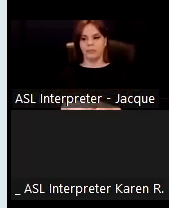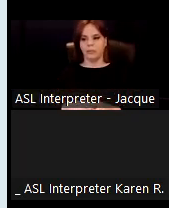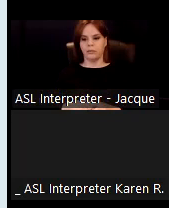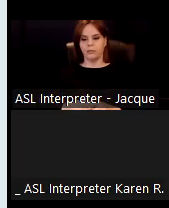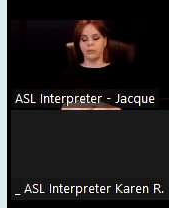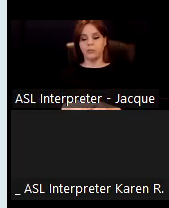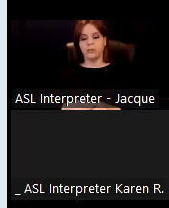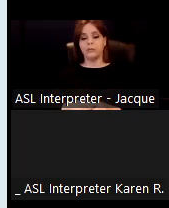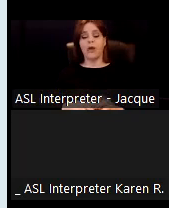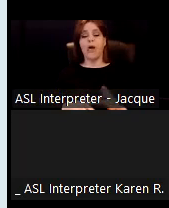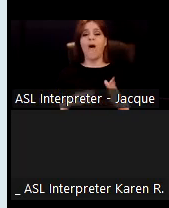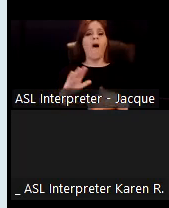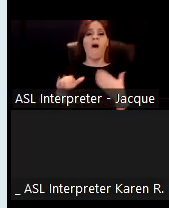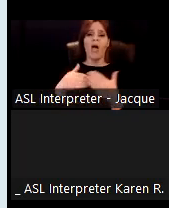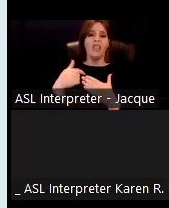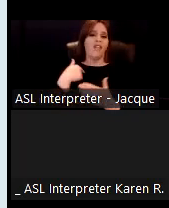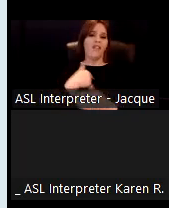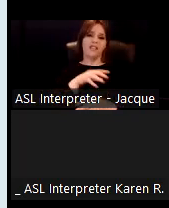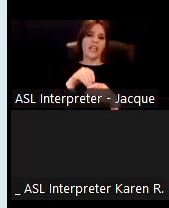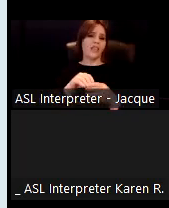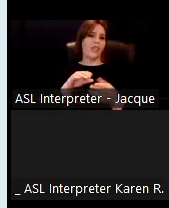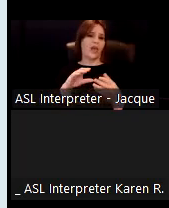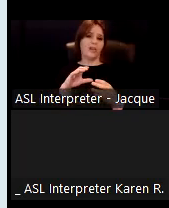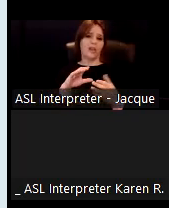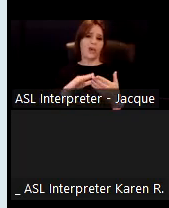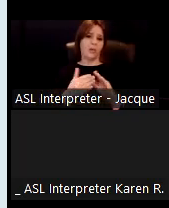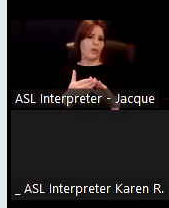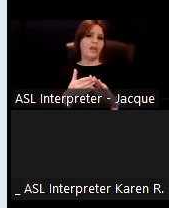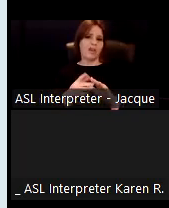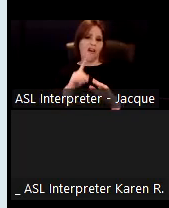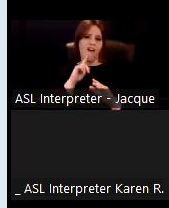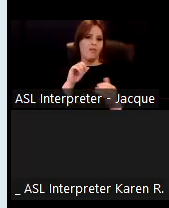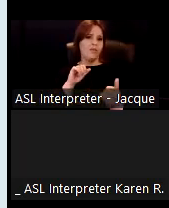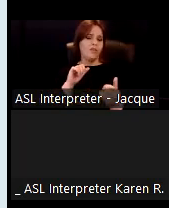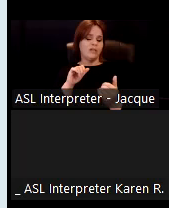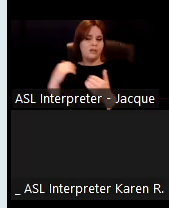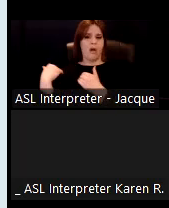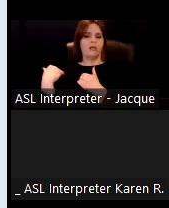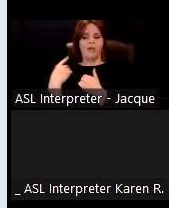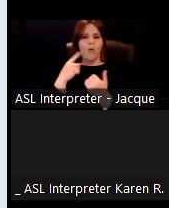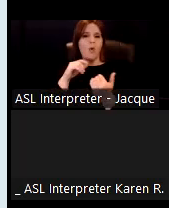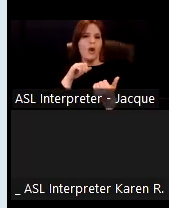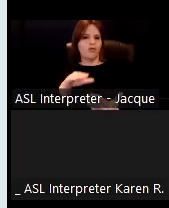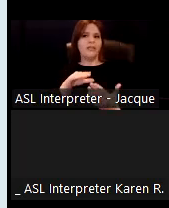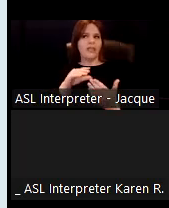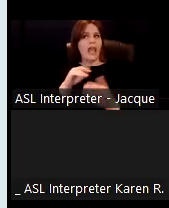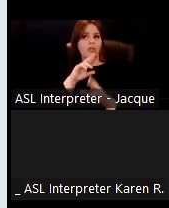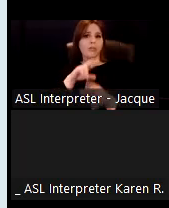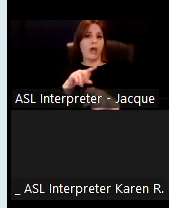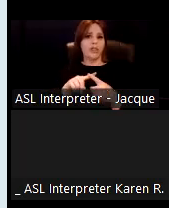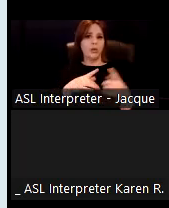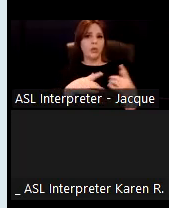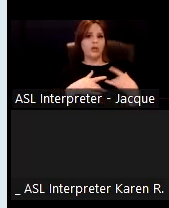And all of us in the community are responsible for addressing and responding to concerns as they